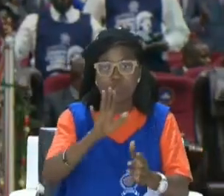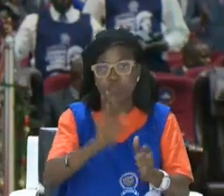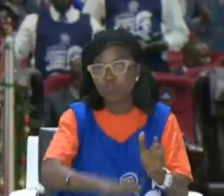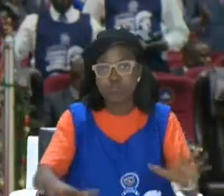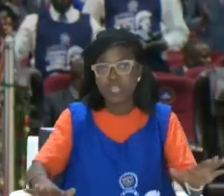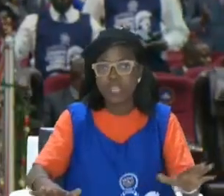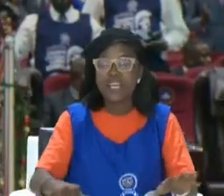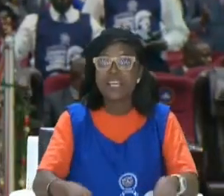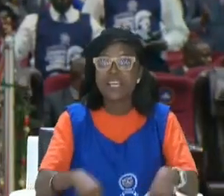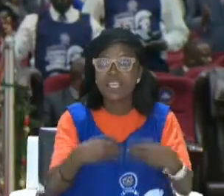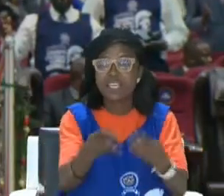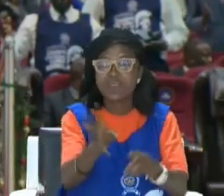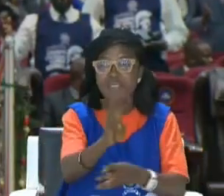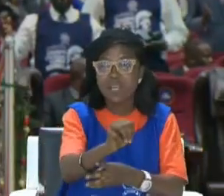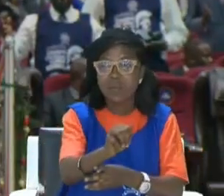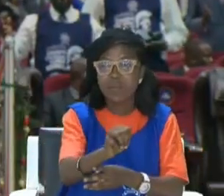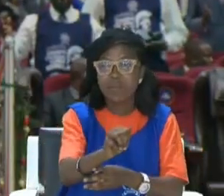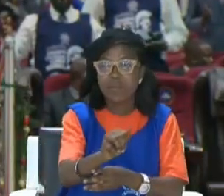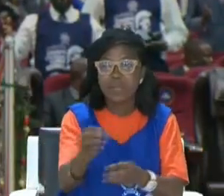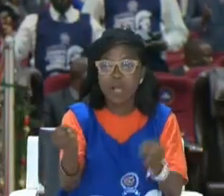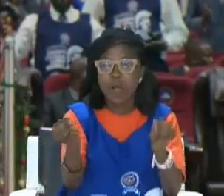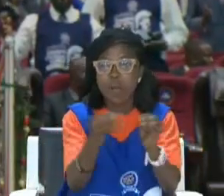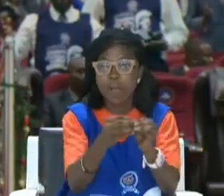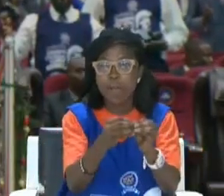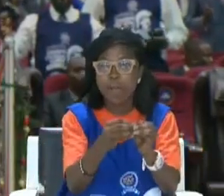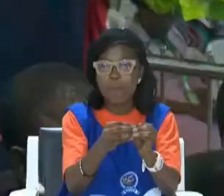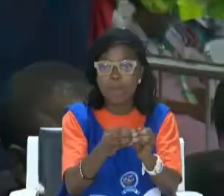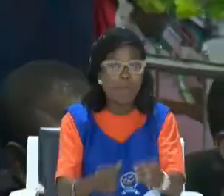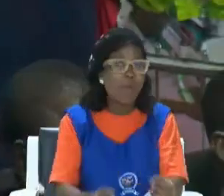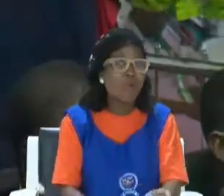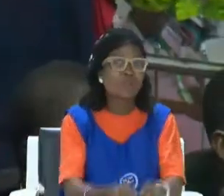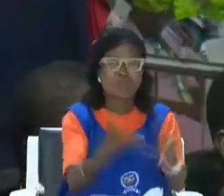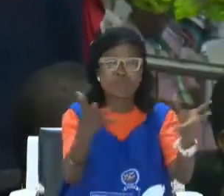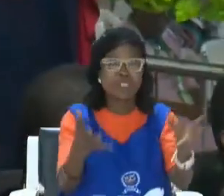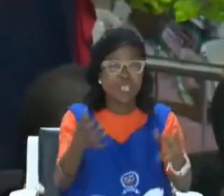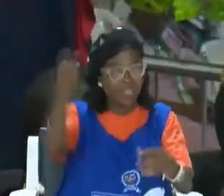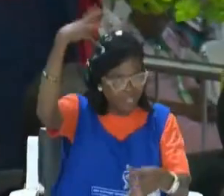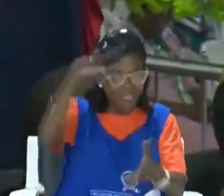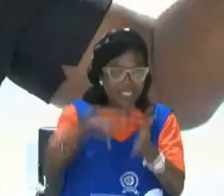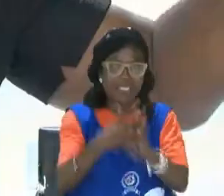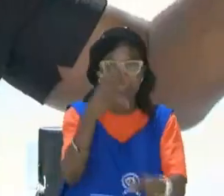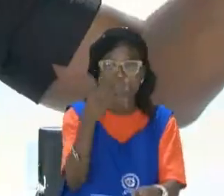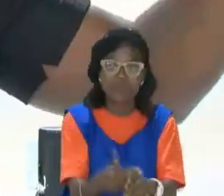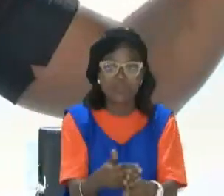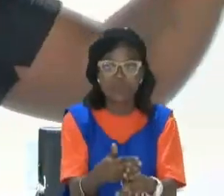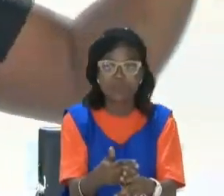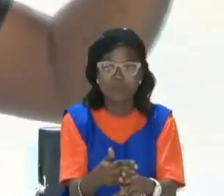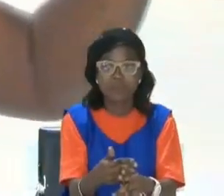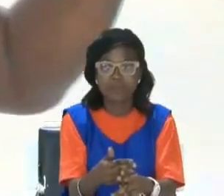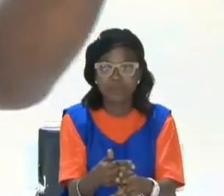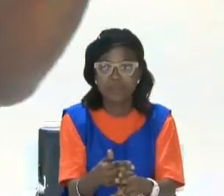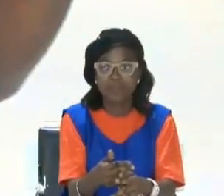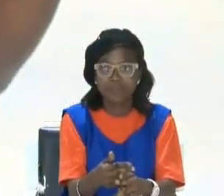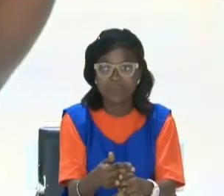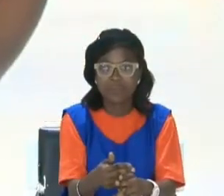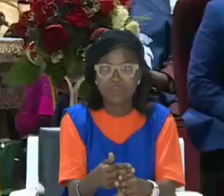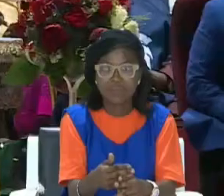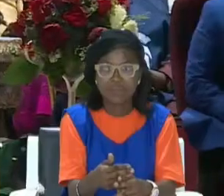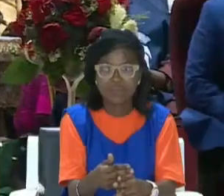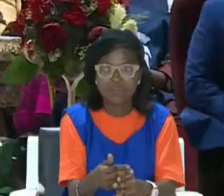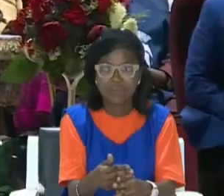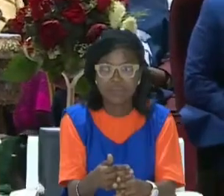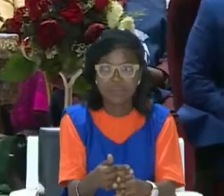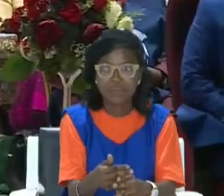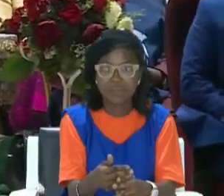give them more than sufficient grace.